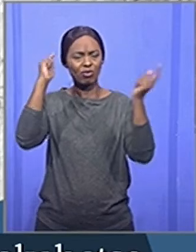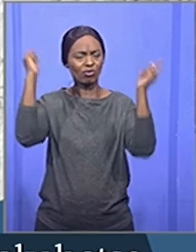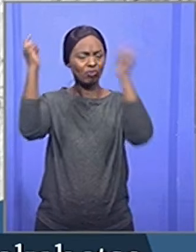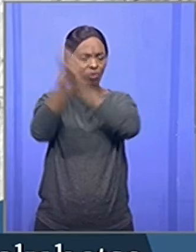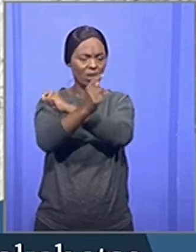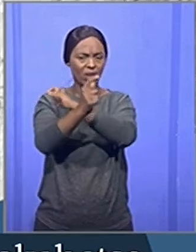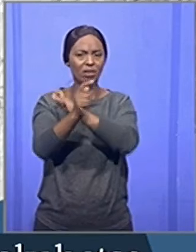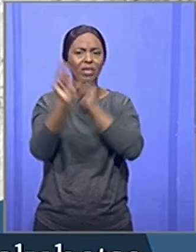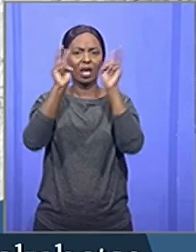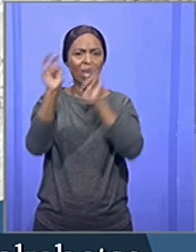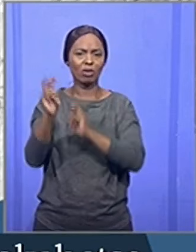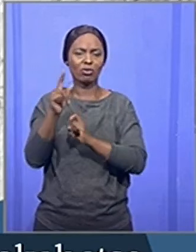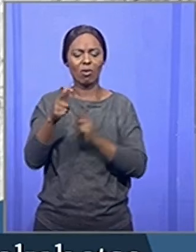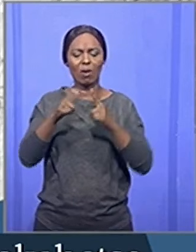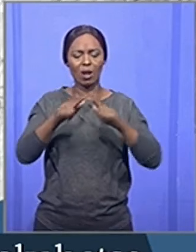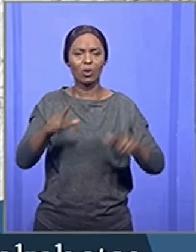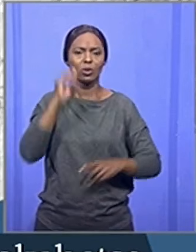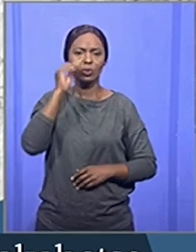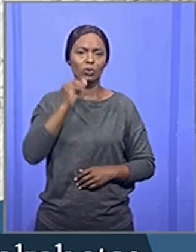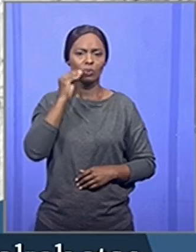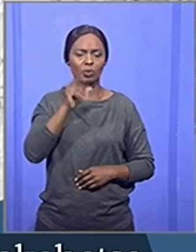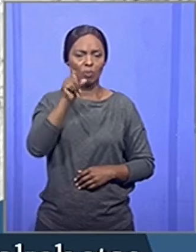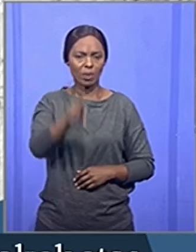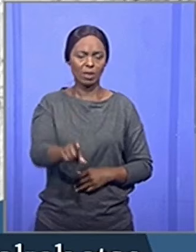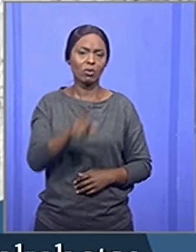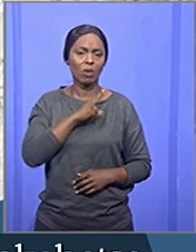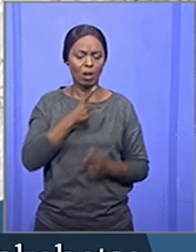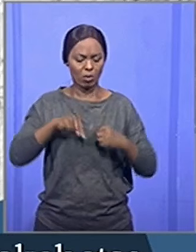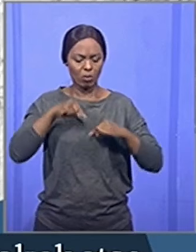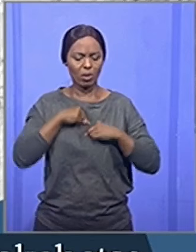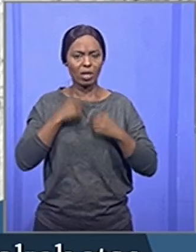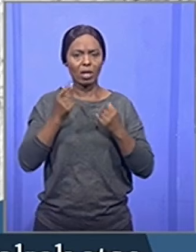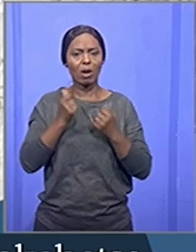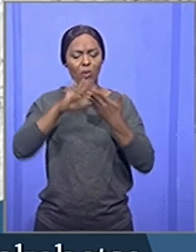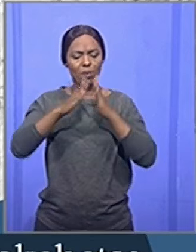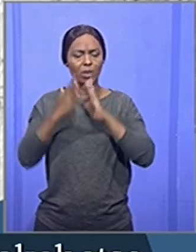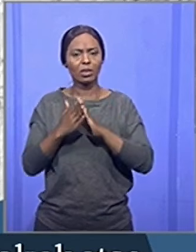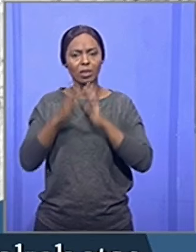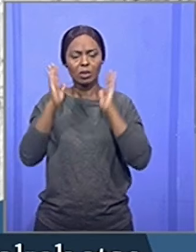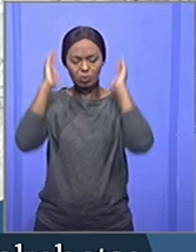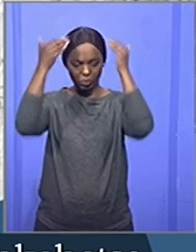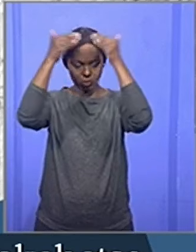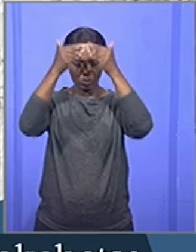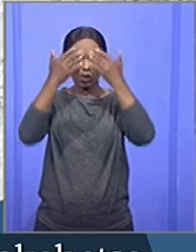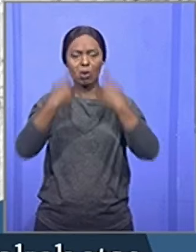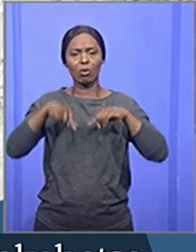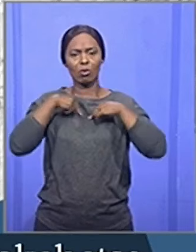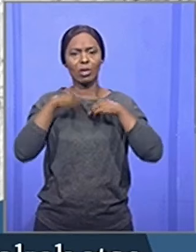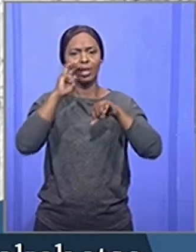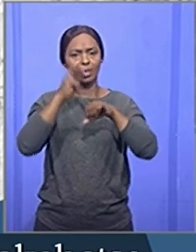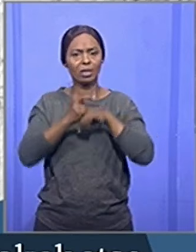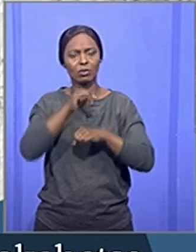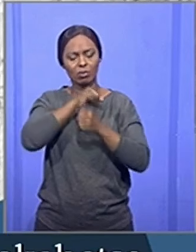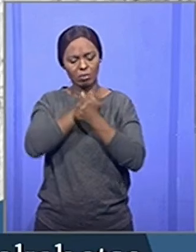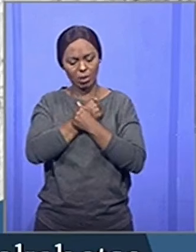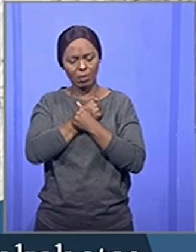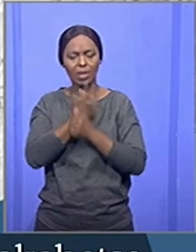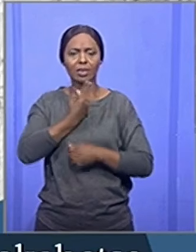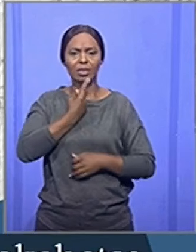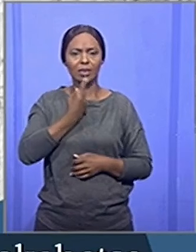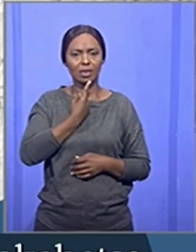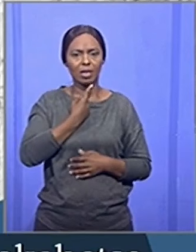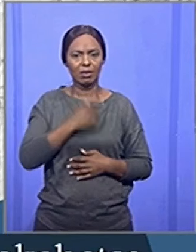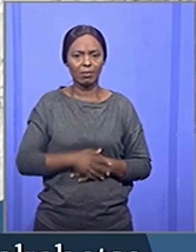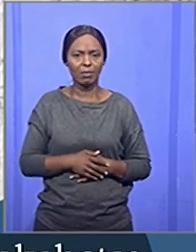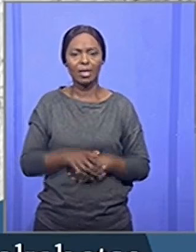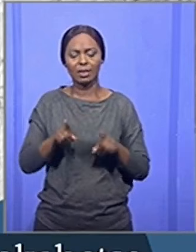bangata mabapi le Sesotho e lokela ho fetolwa hobane re le Basotho re lokela ho ithata ke ka hona ke reng ke nahana hore